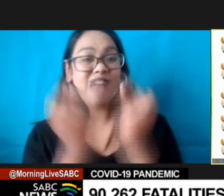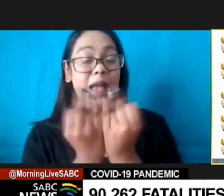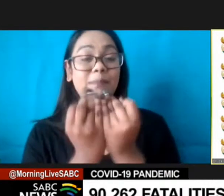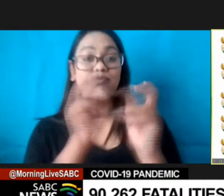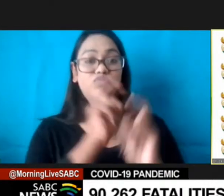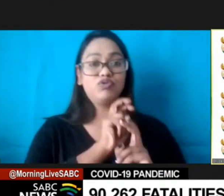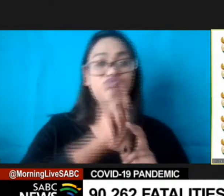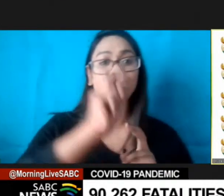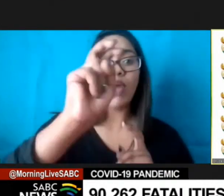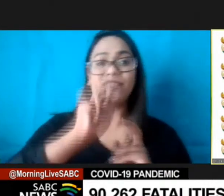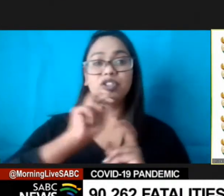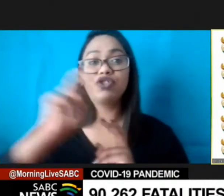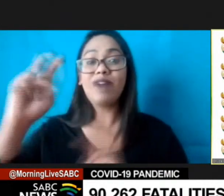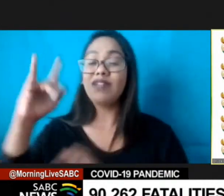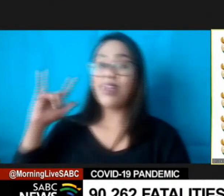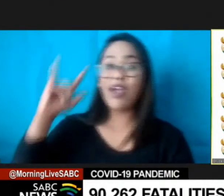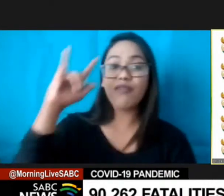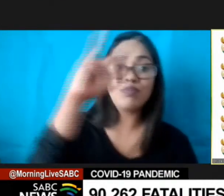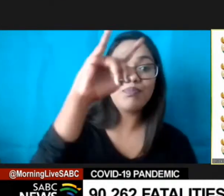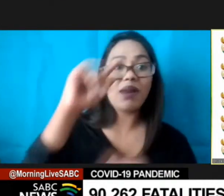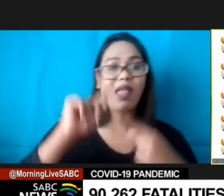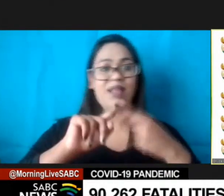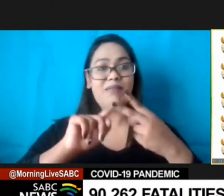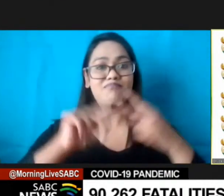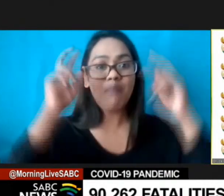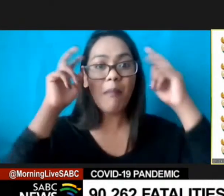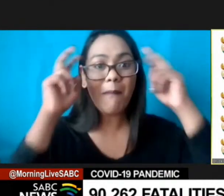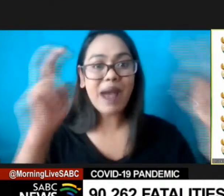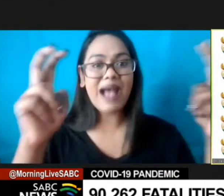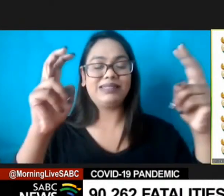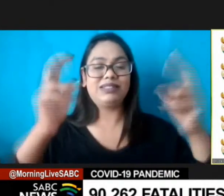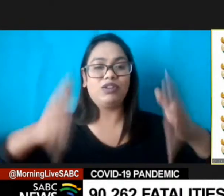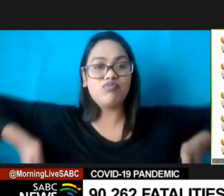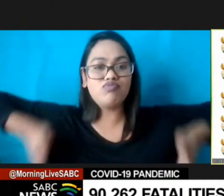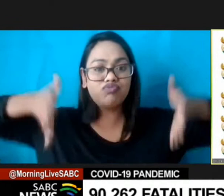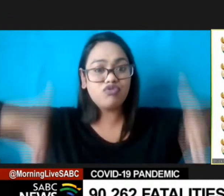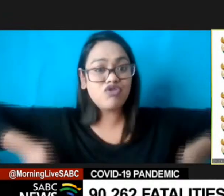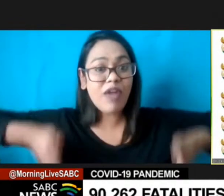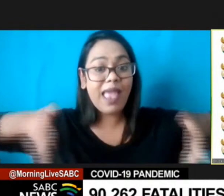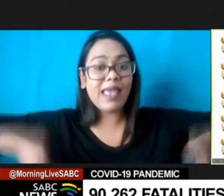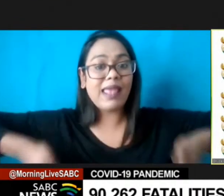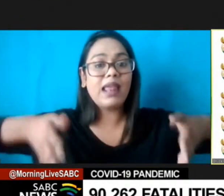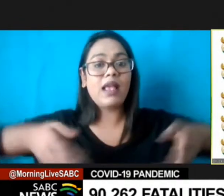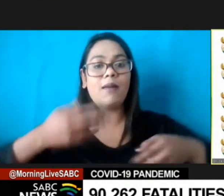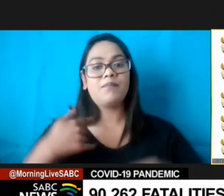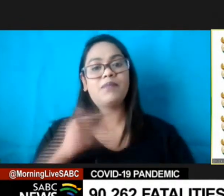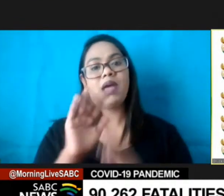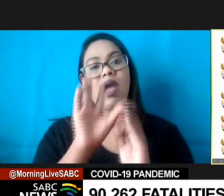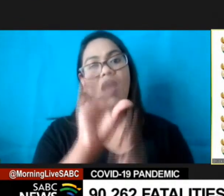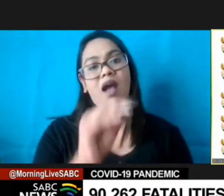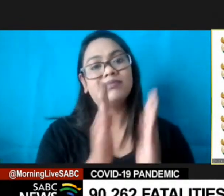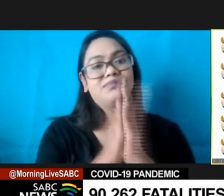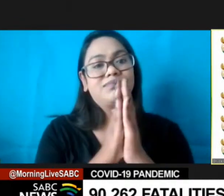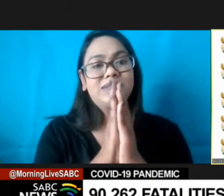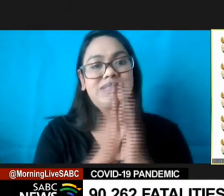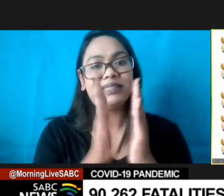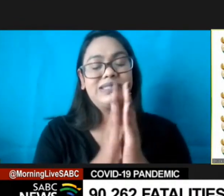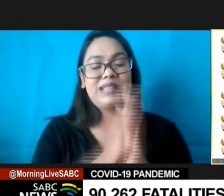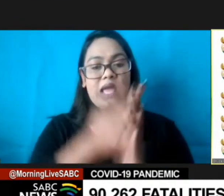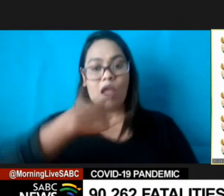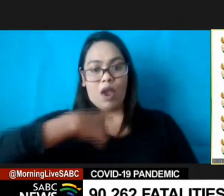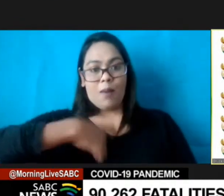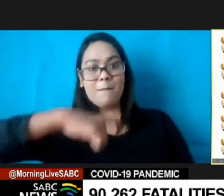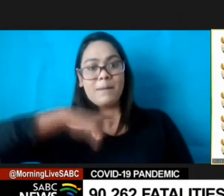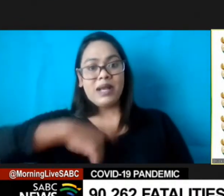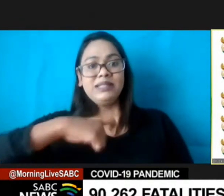and aeroplanes. As we do so, we urge everyone to observe the known personal health and safety